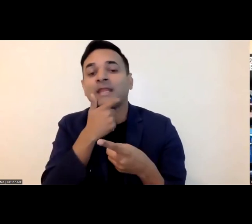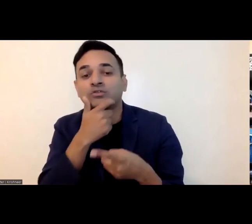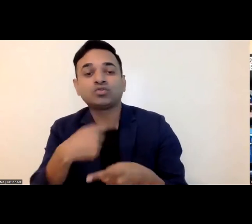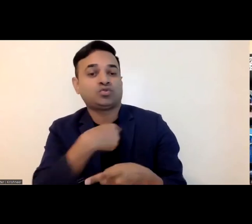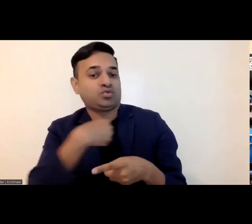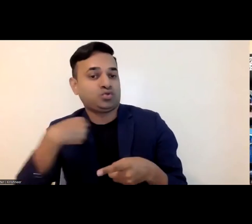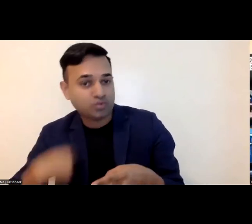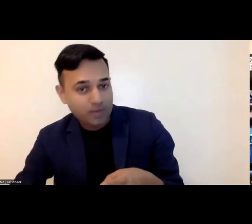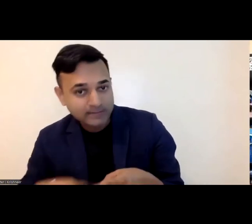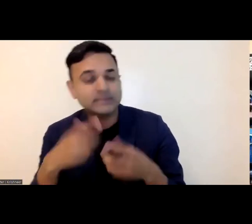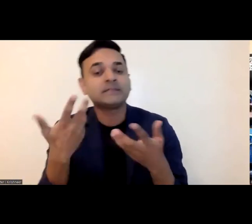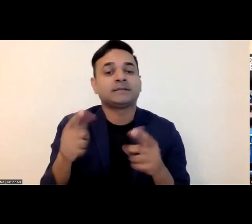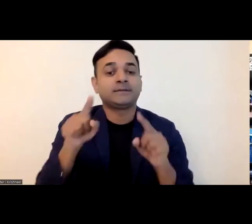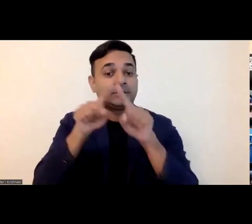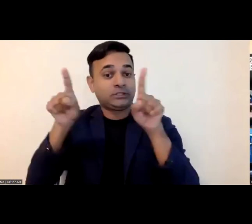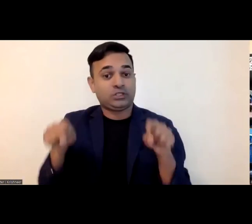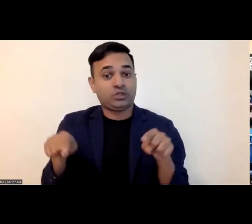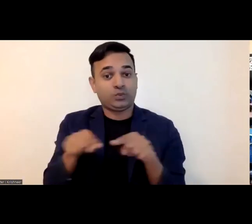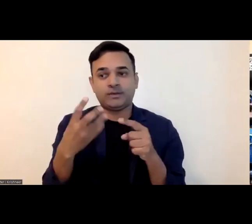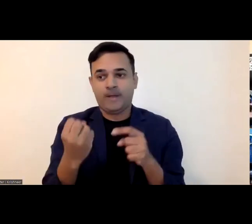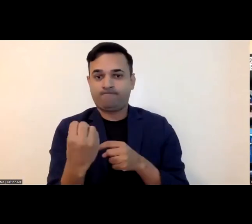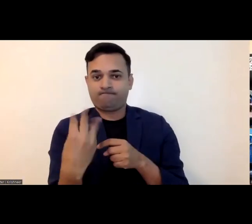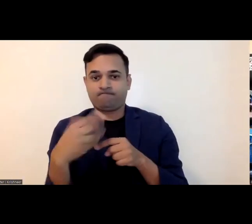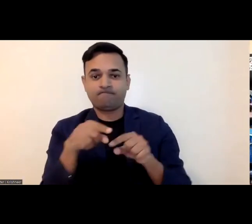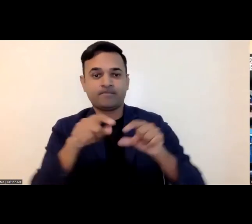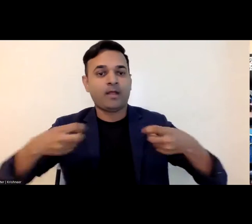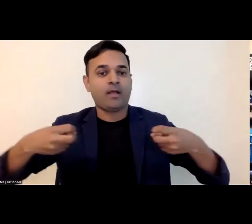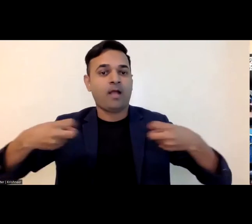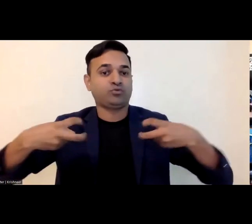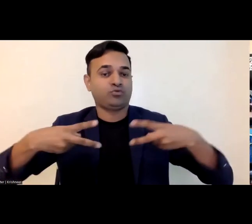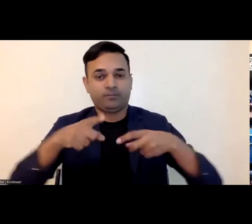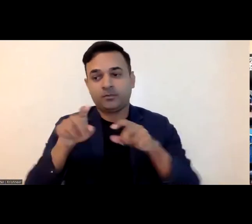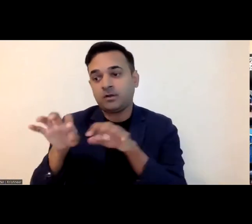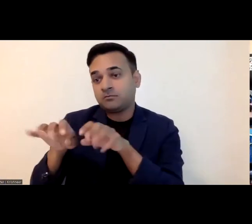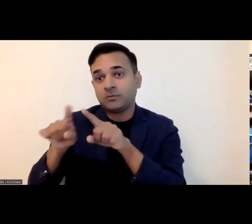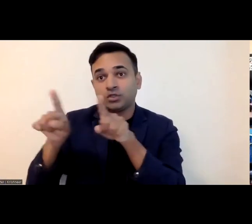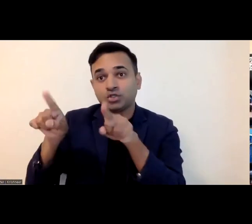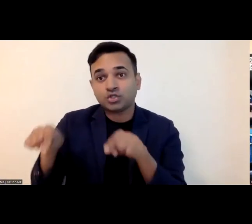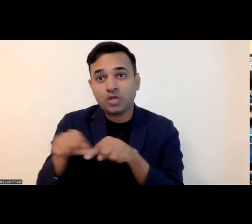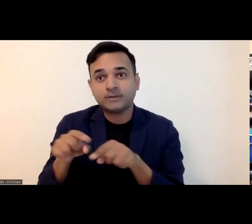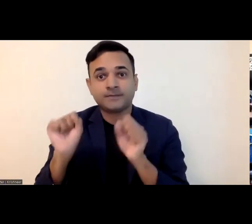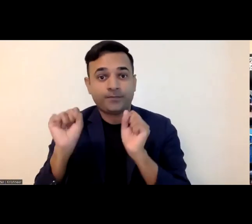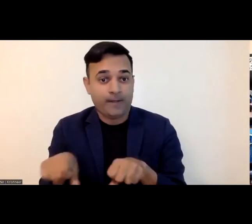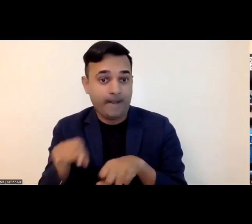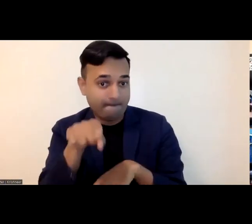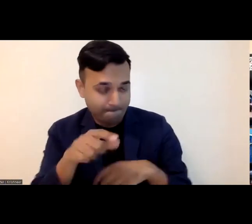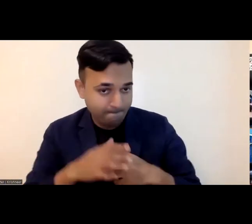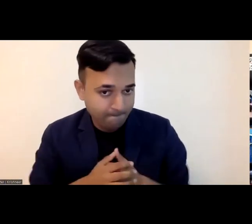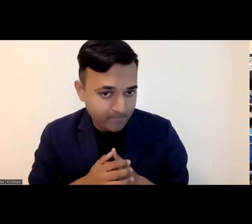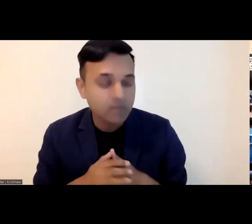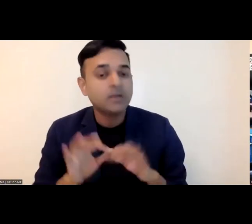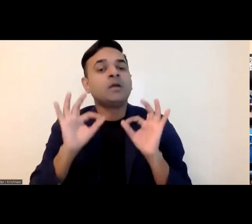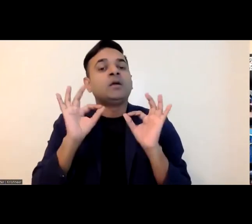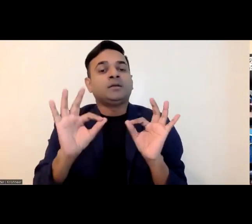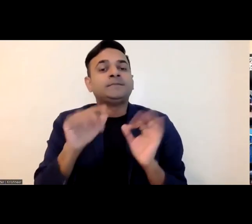few seconds to enable the language of your choice in the language option, again at the bottom of your screen. There will be an option to